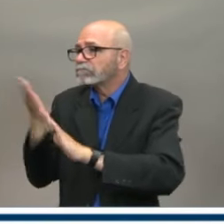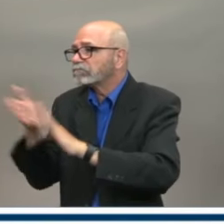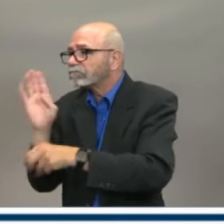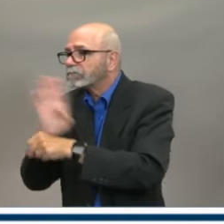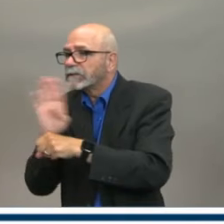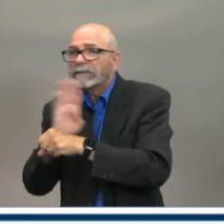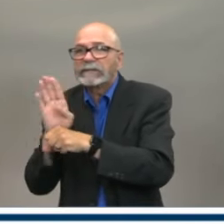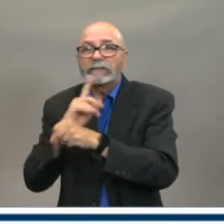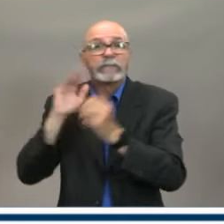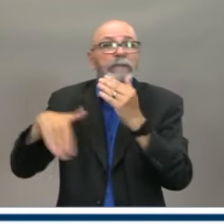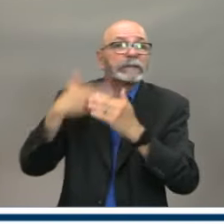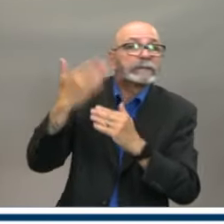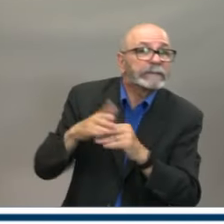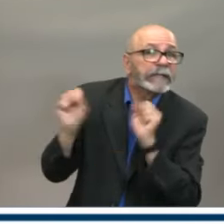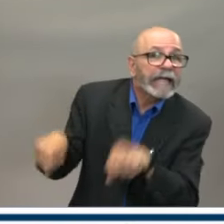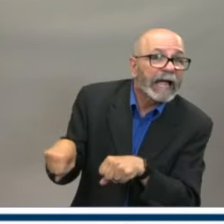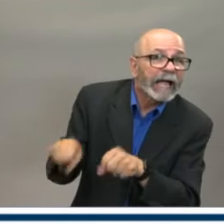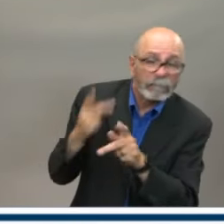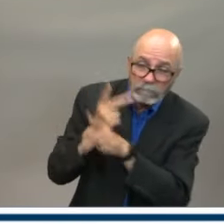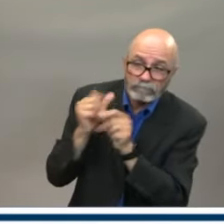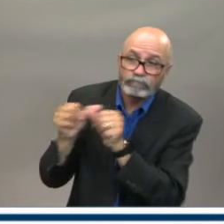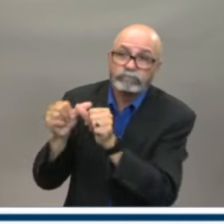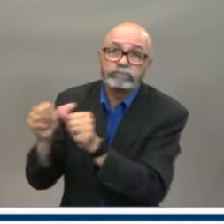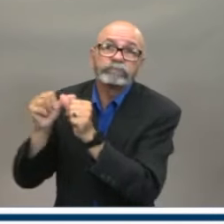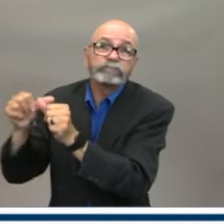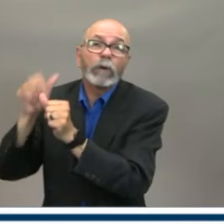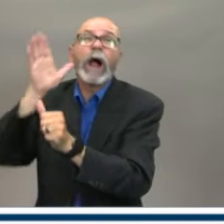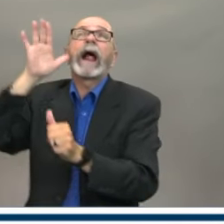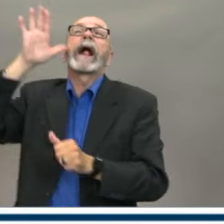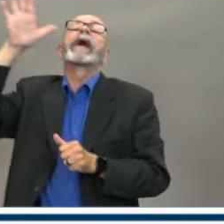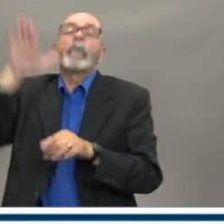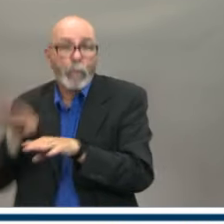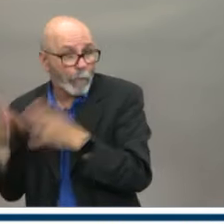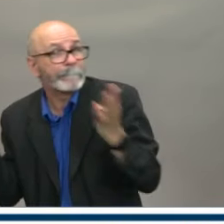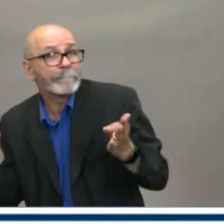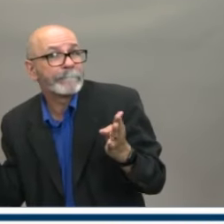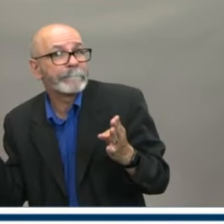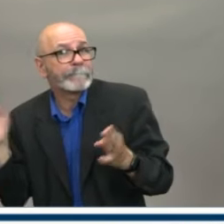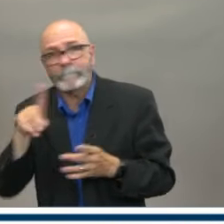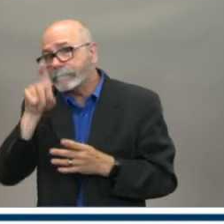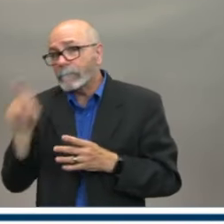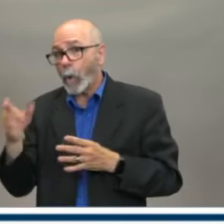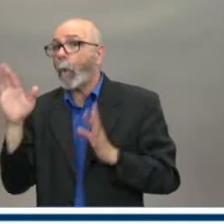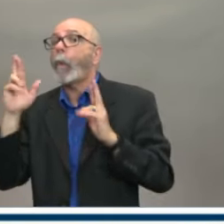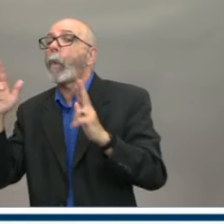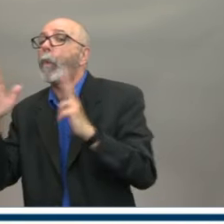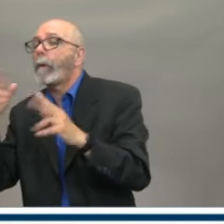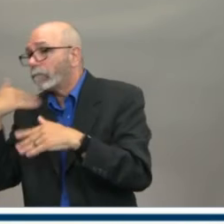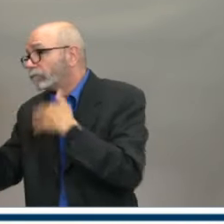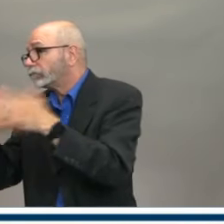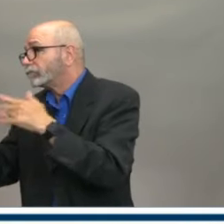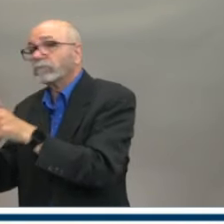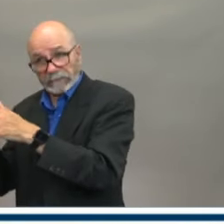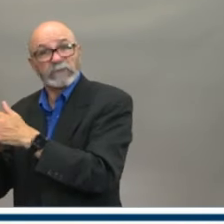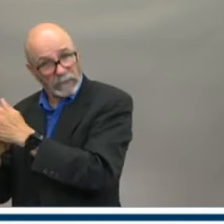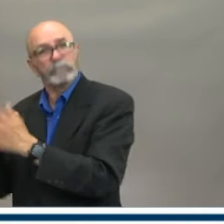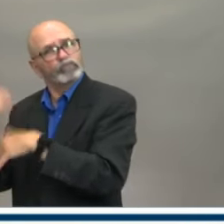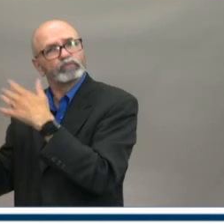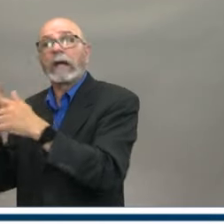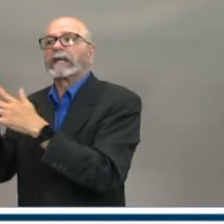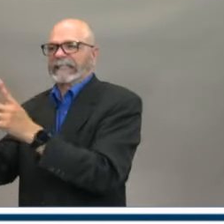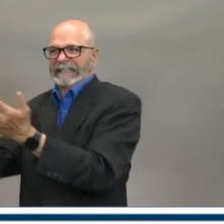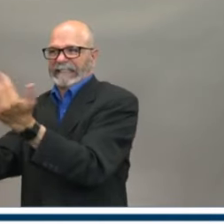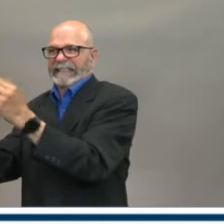so they can be there when the economy opens up in sometime in the not-too-distant future to be able to start employing our sons and